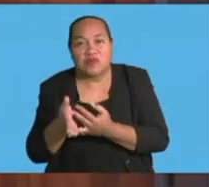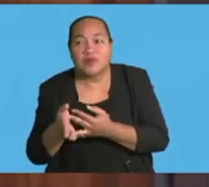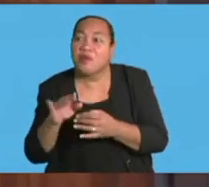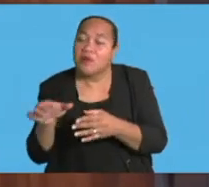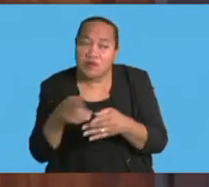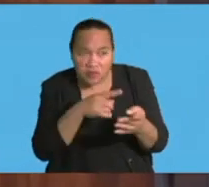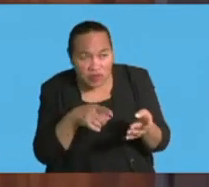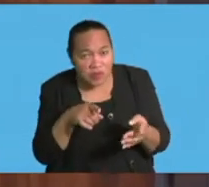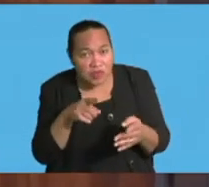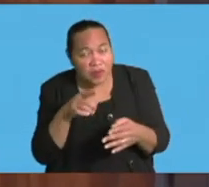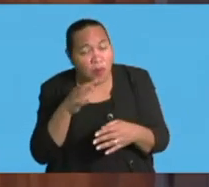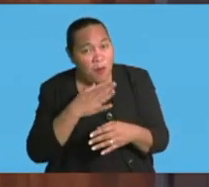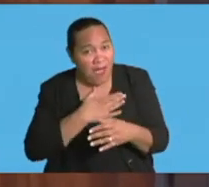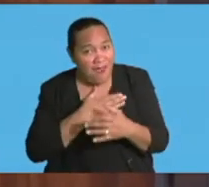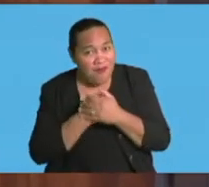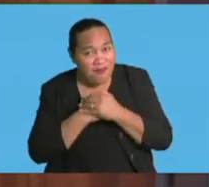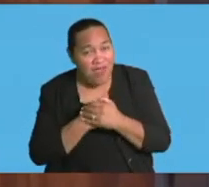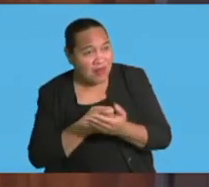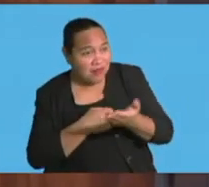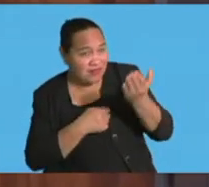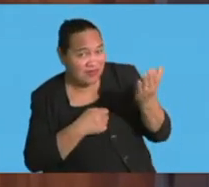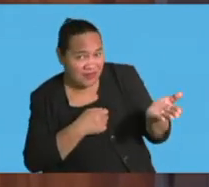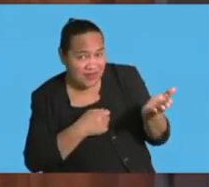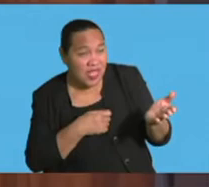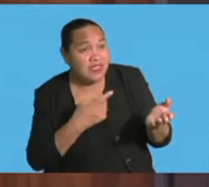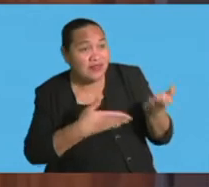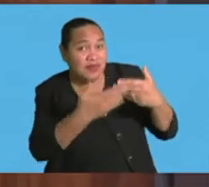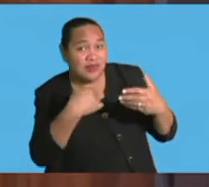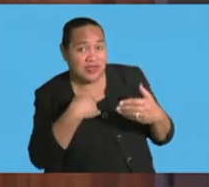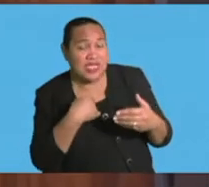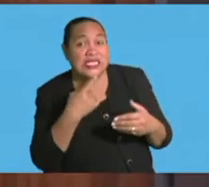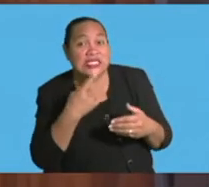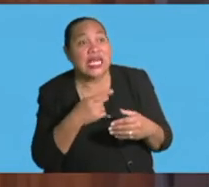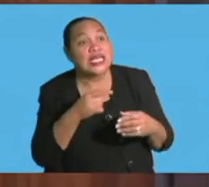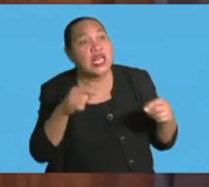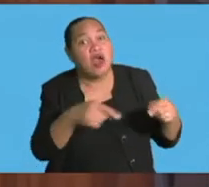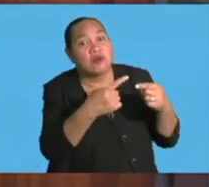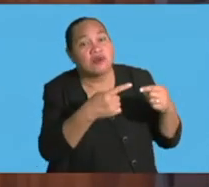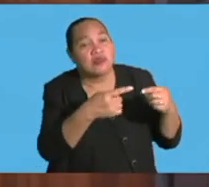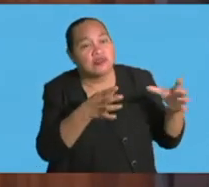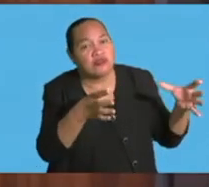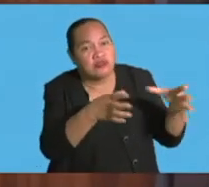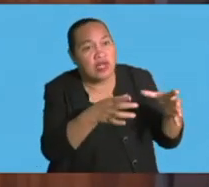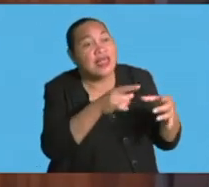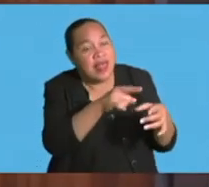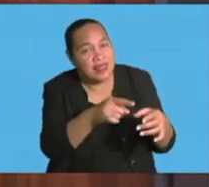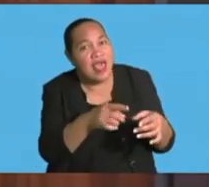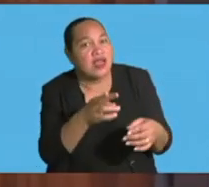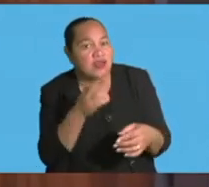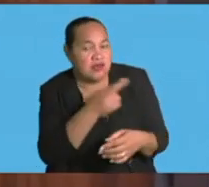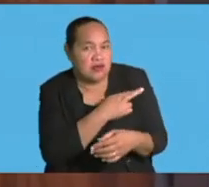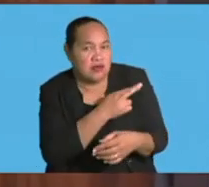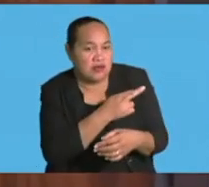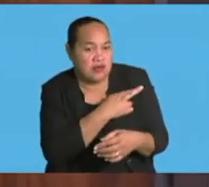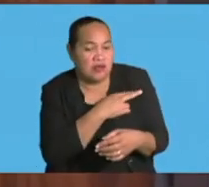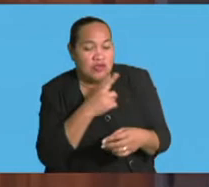fact, one of my friends from the other side of their house told me that being in the opposition, their job is to oppose.